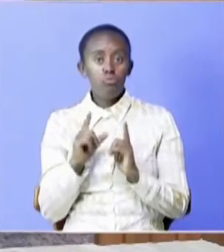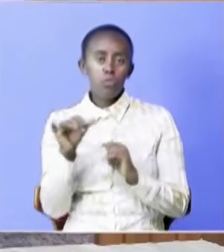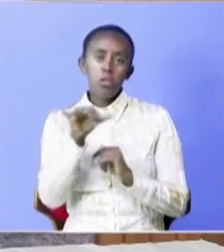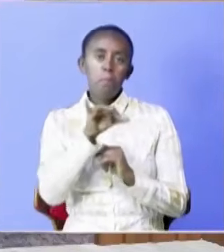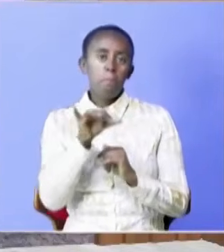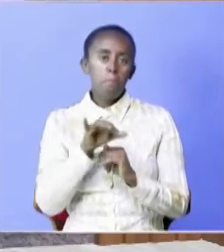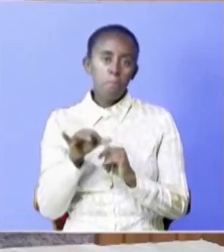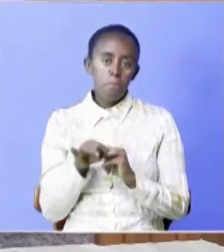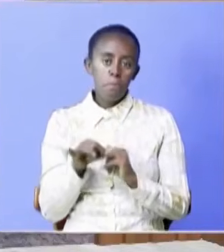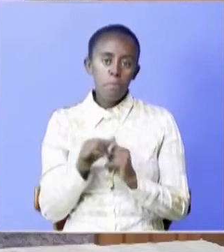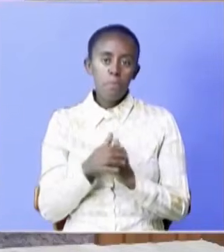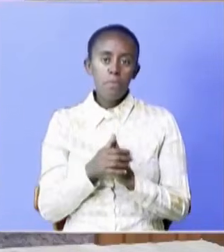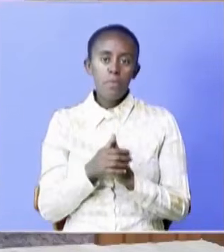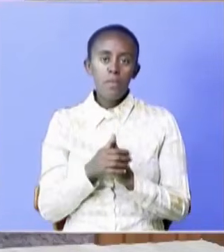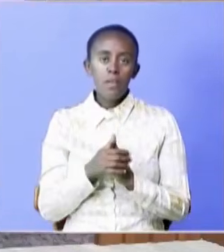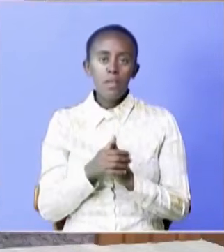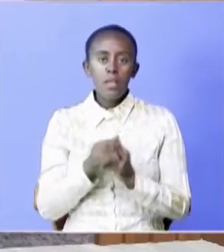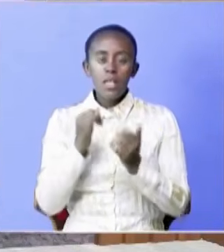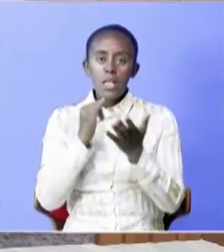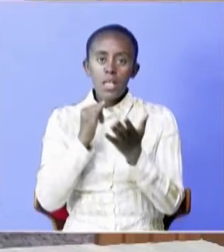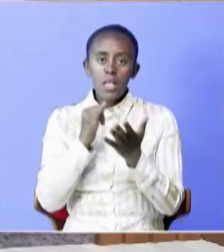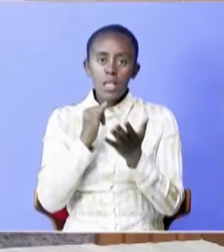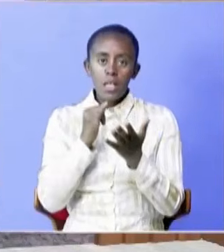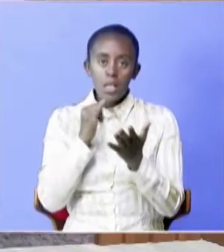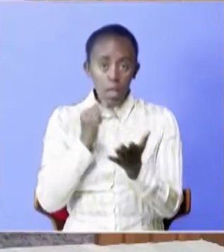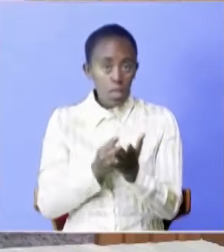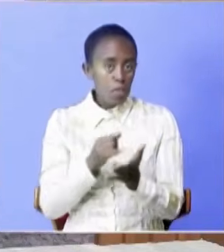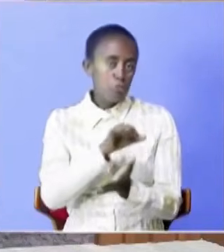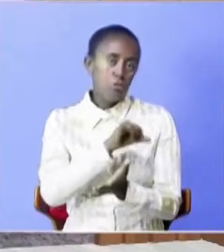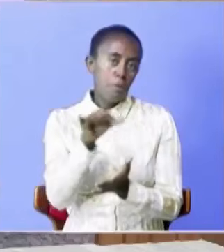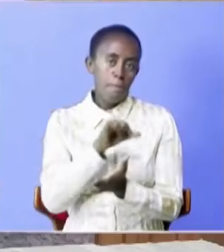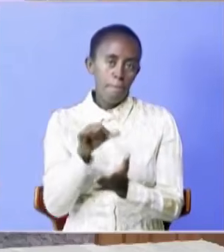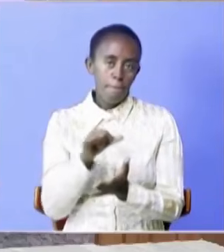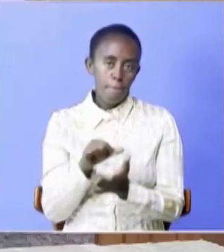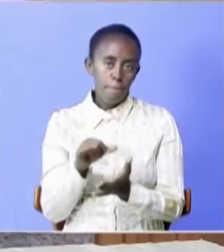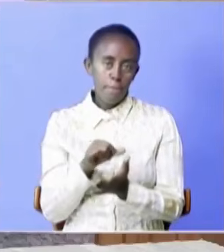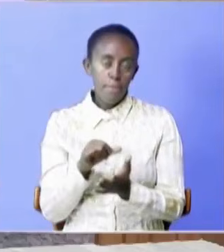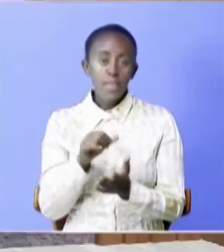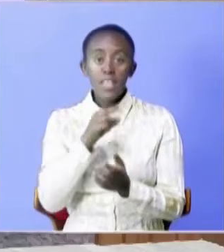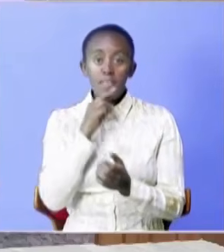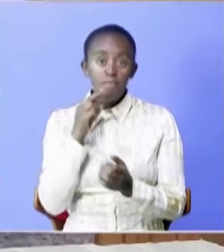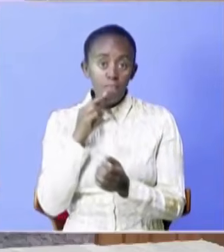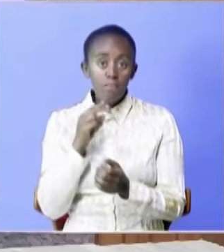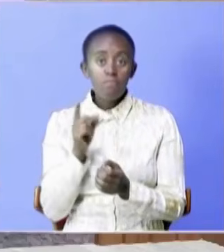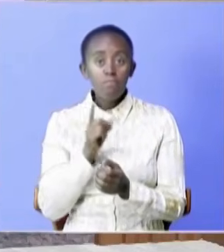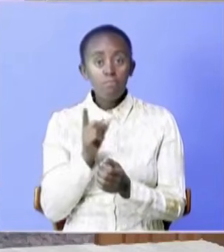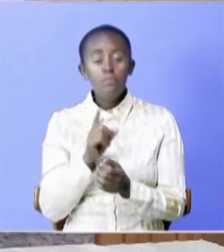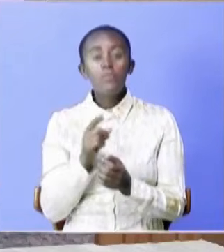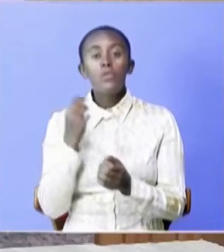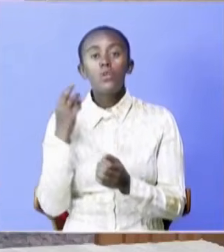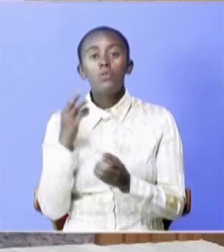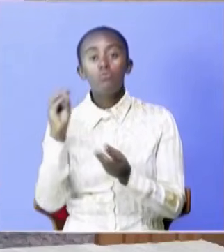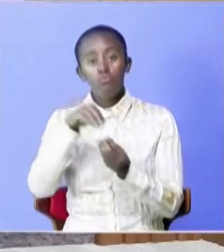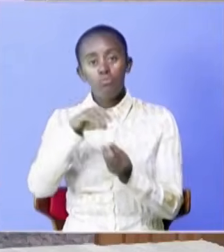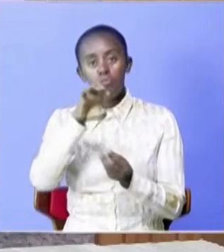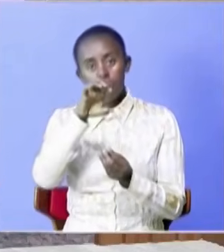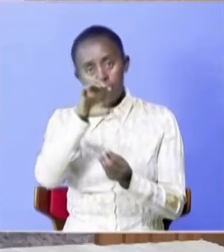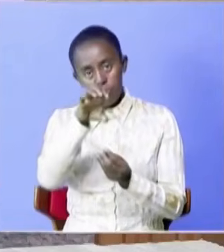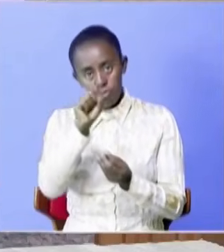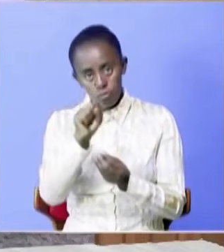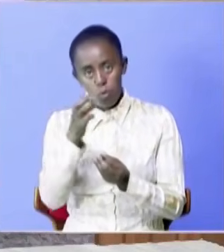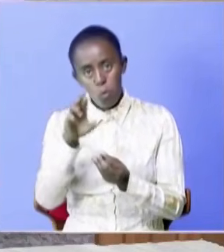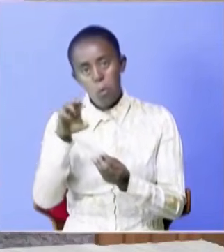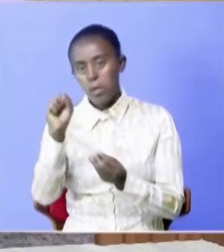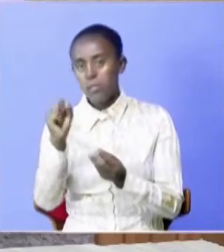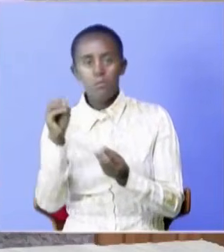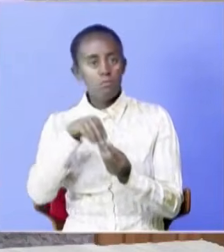same. Even if it is it here, it will be the same. The verb will be here, we'll add s or es